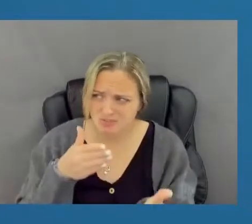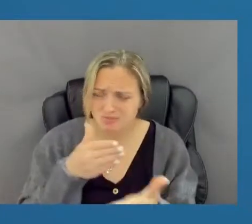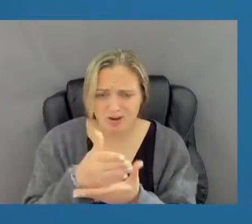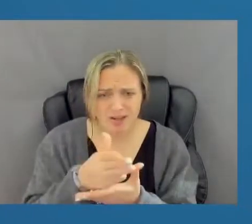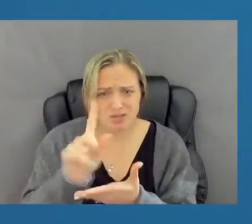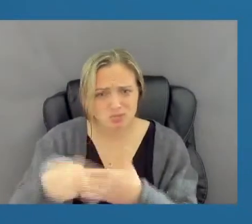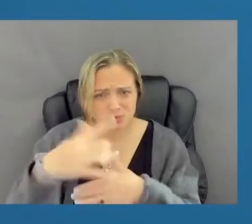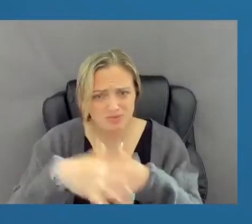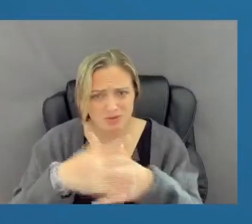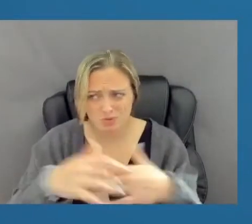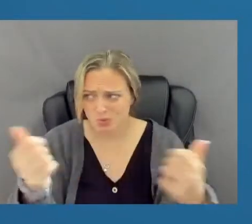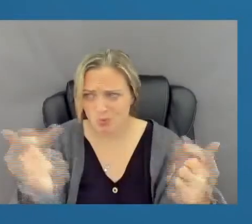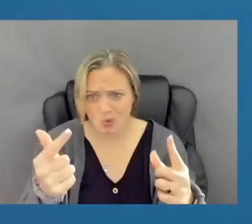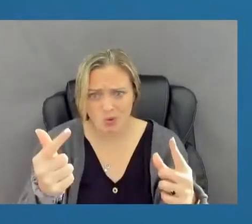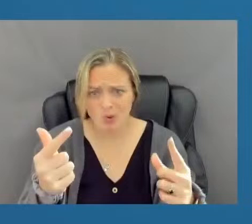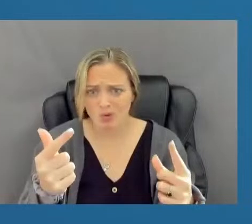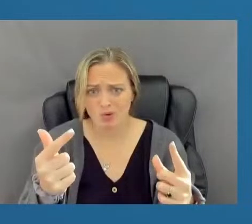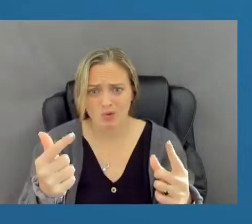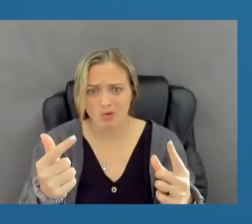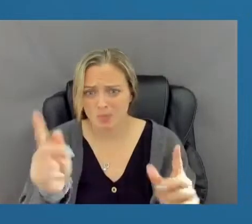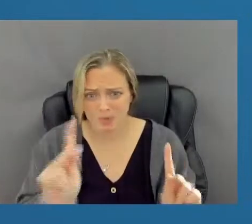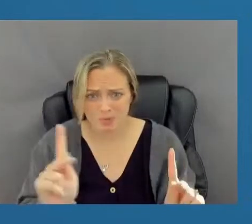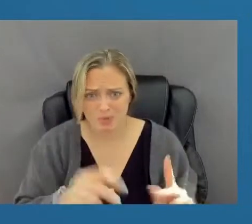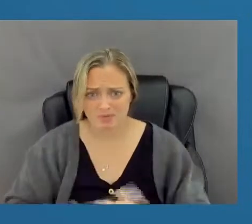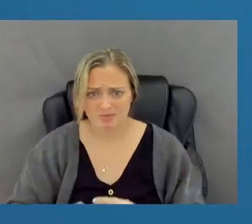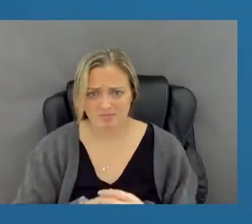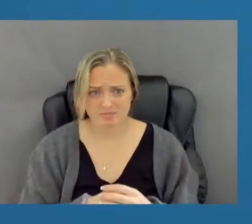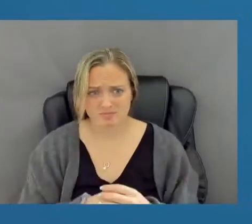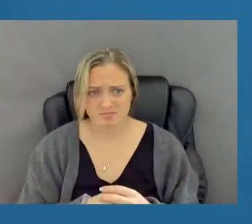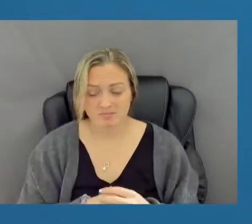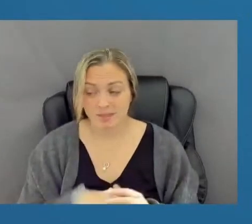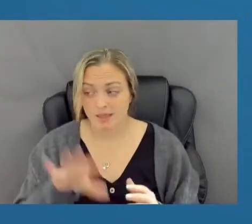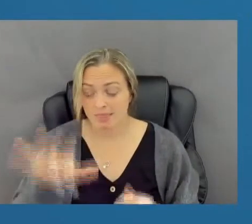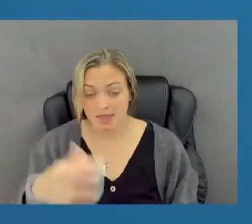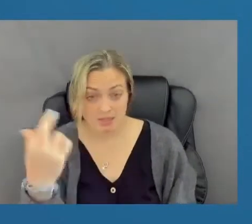available to every single person, which is why